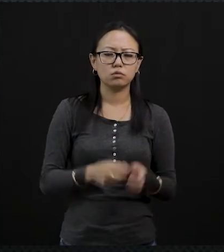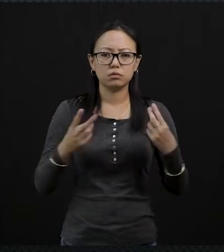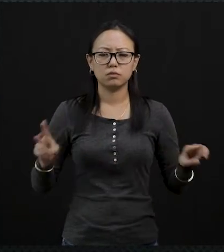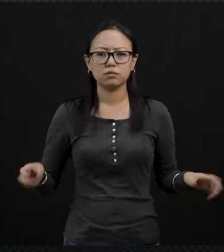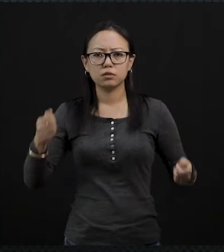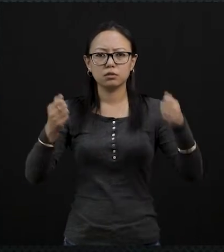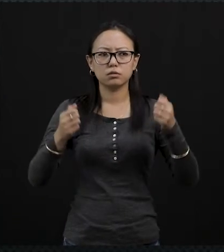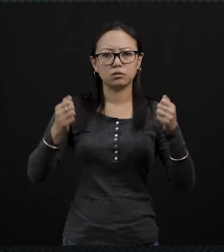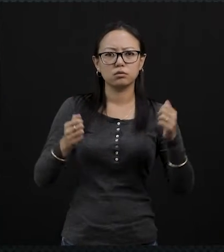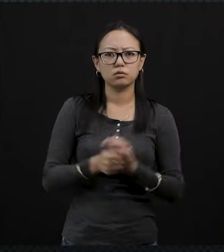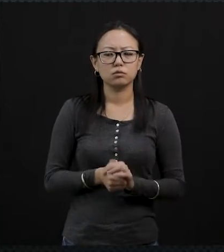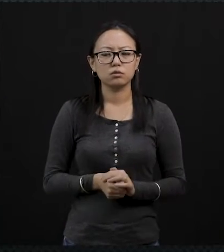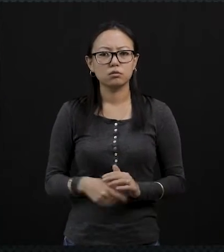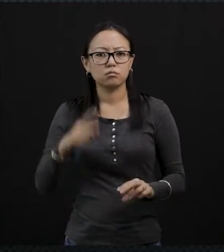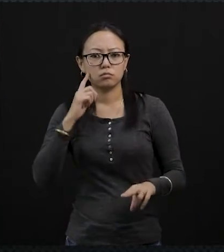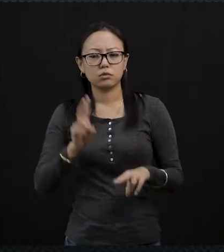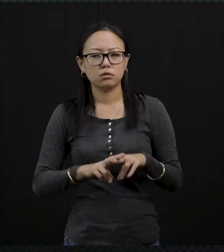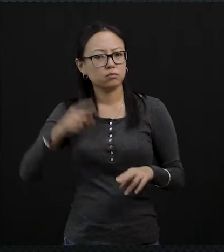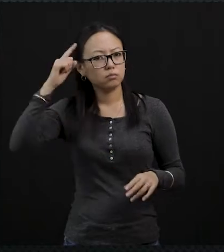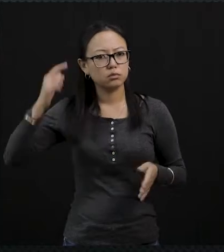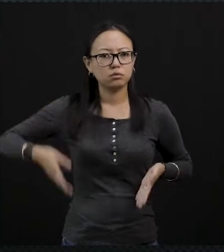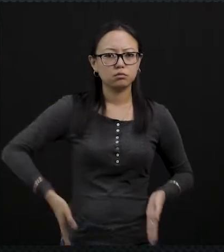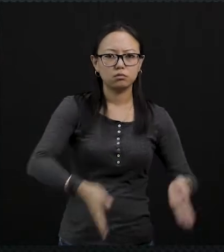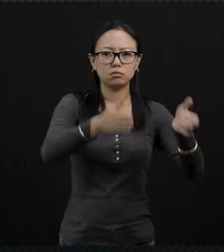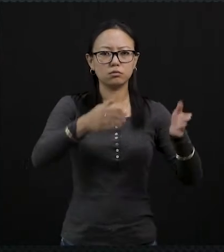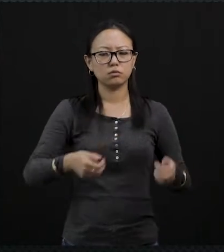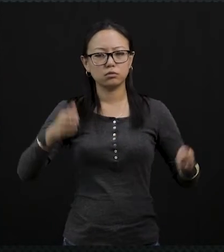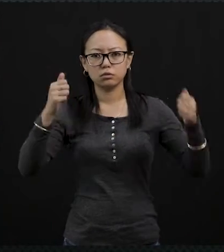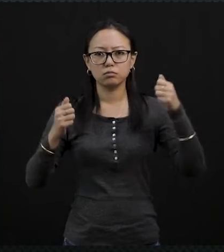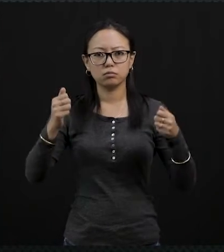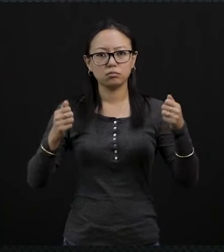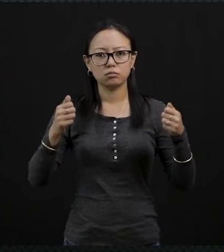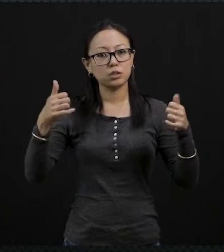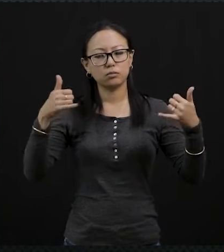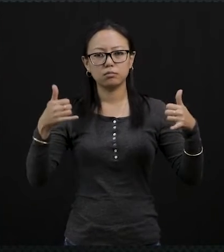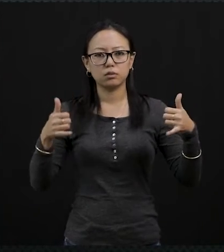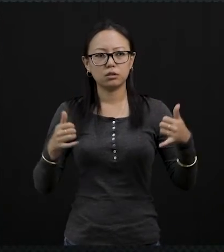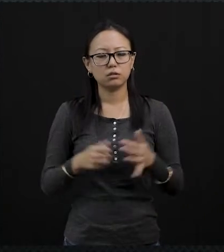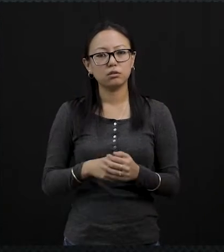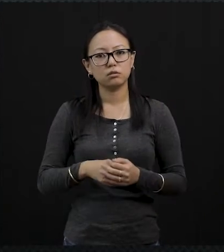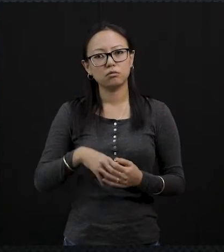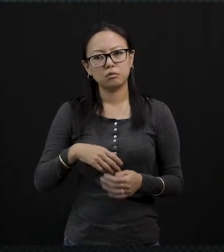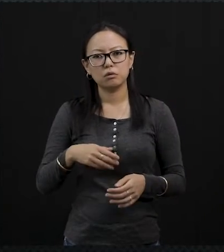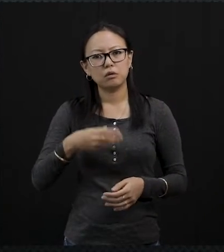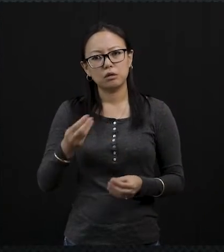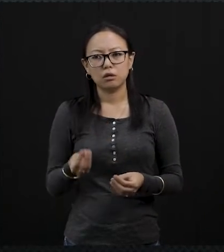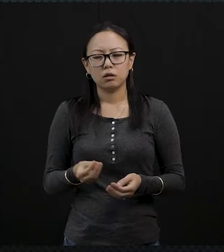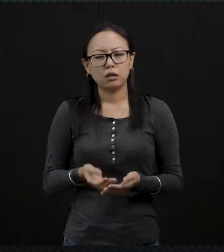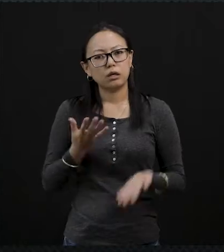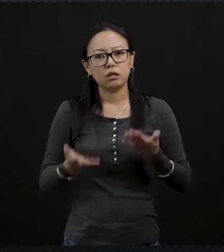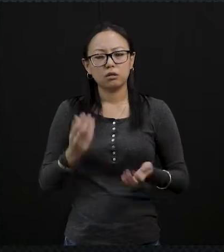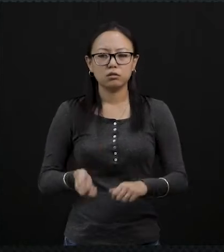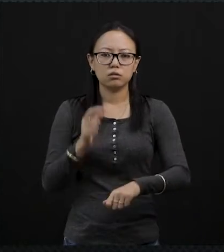So anytime if you play in the road, anytime a car can hit you. So students,